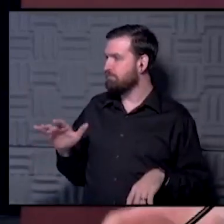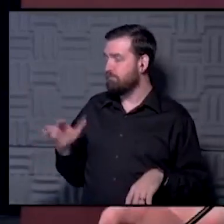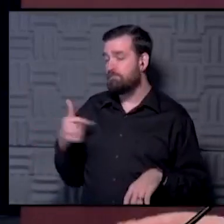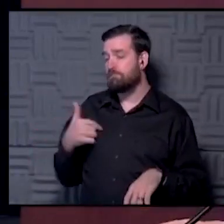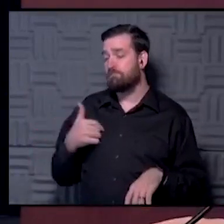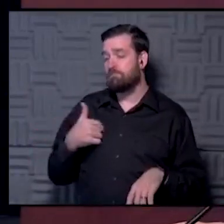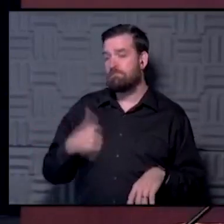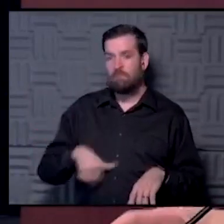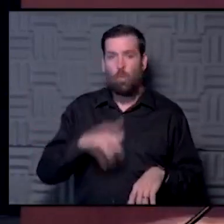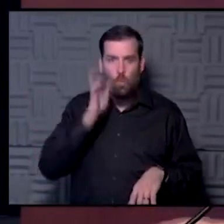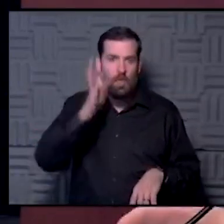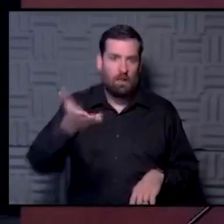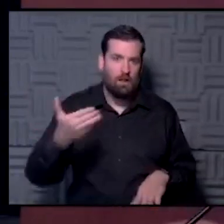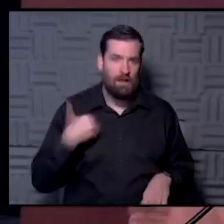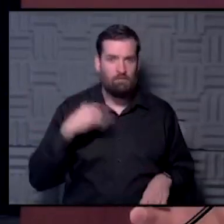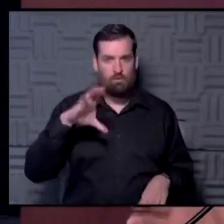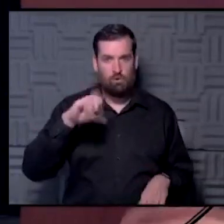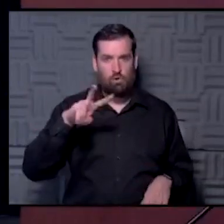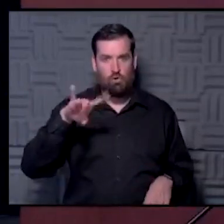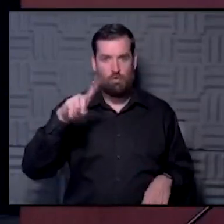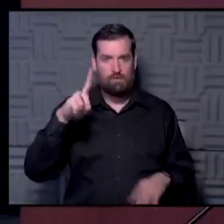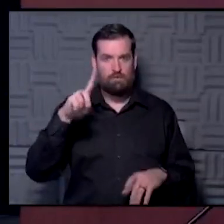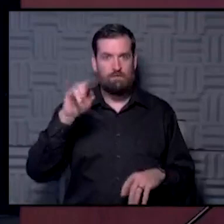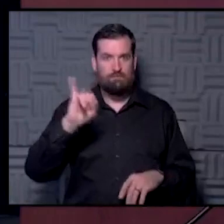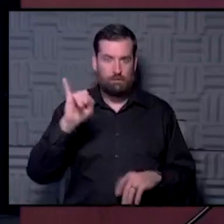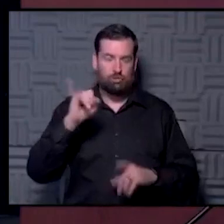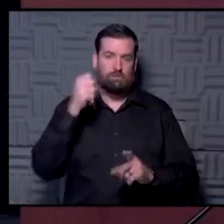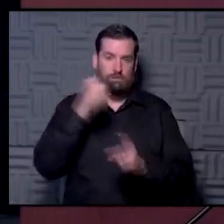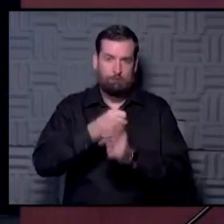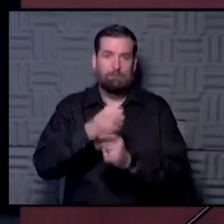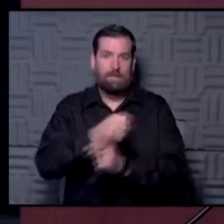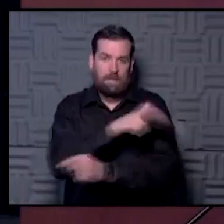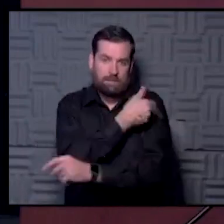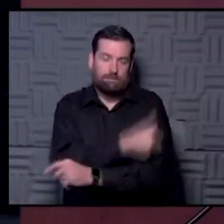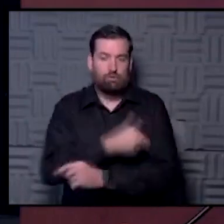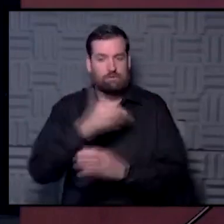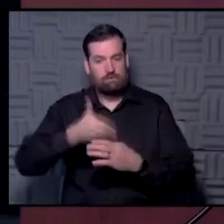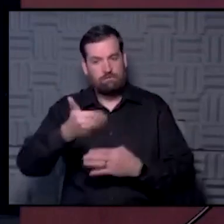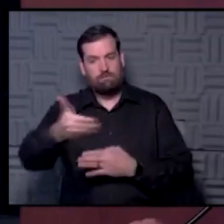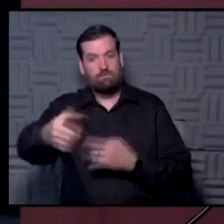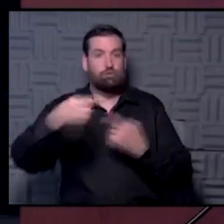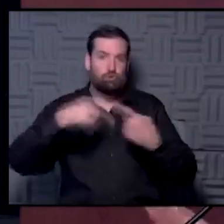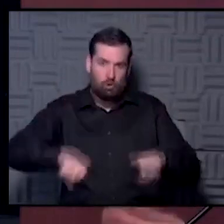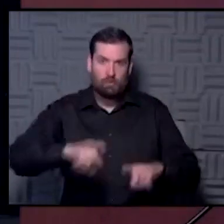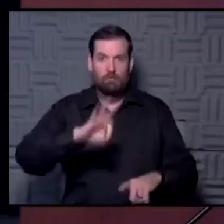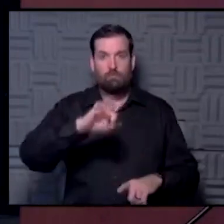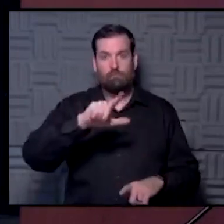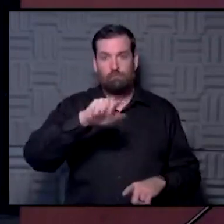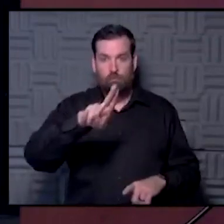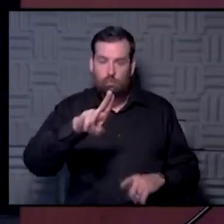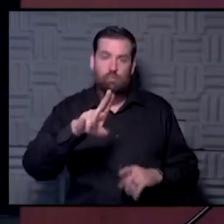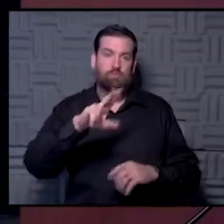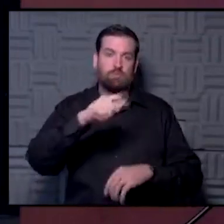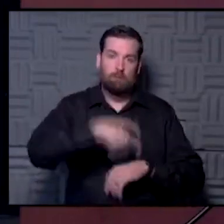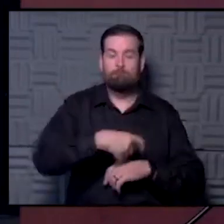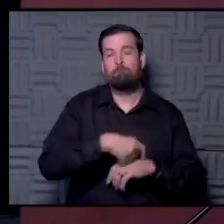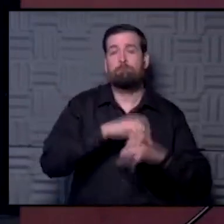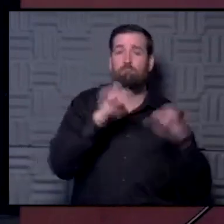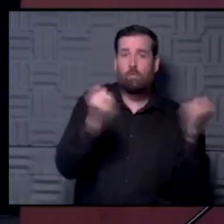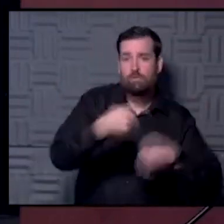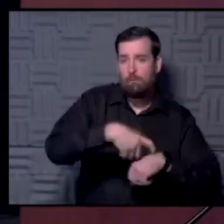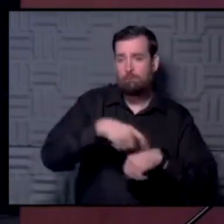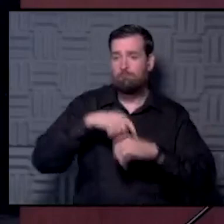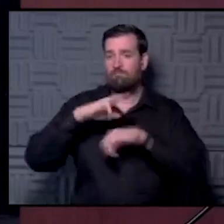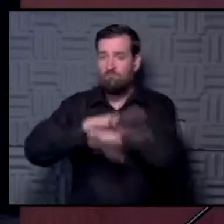We're going to have COVID infections impacting hospitals throughout this influenza season, throughout the fall and the winter. And